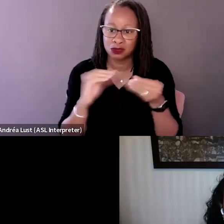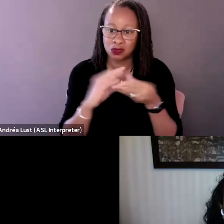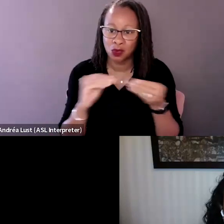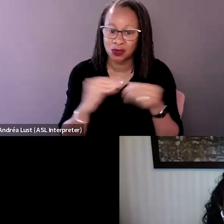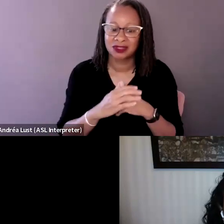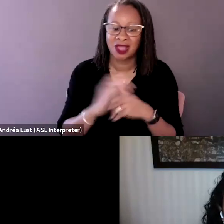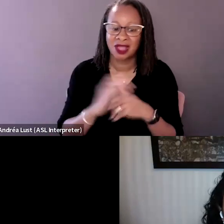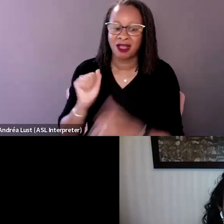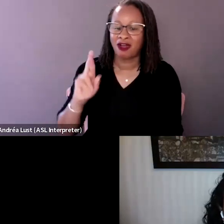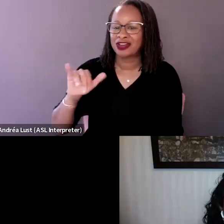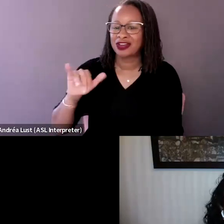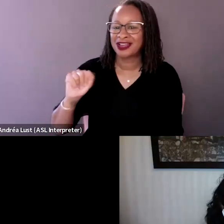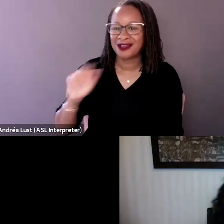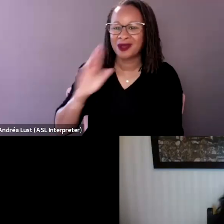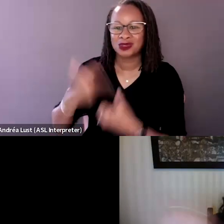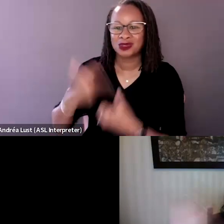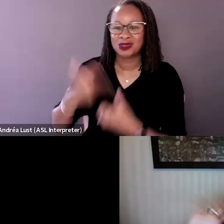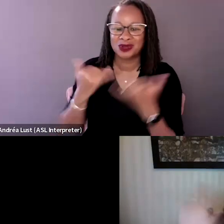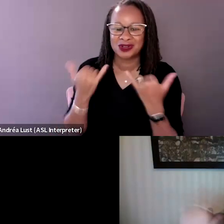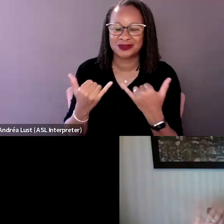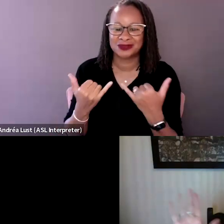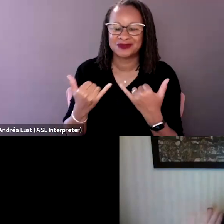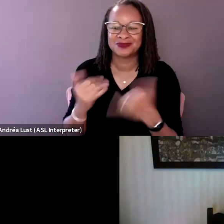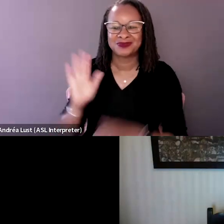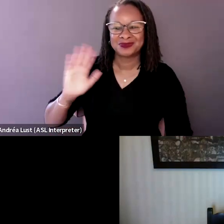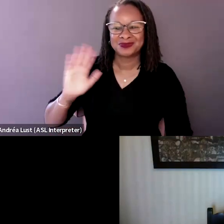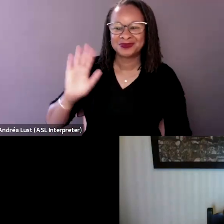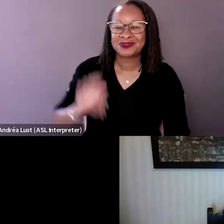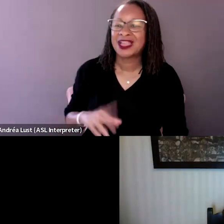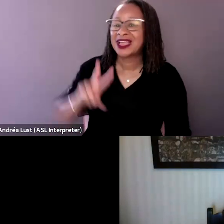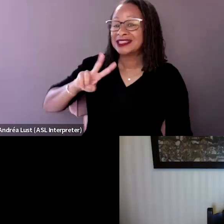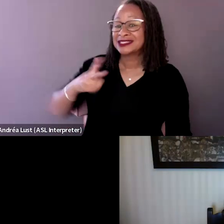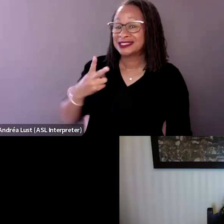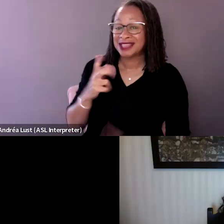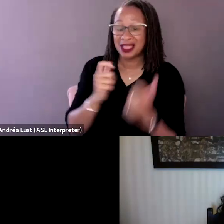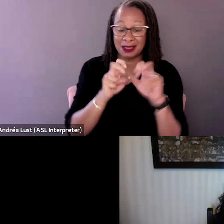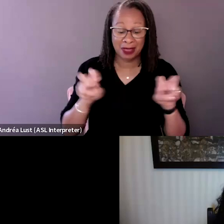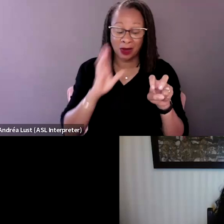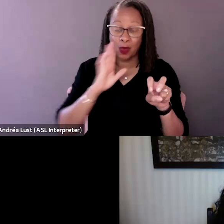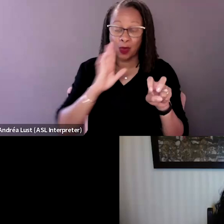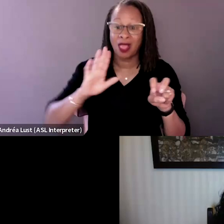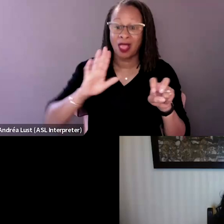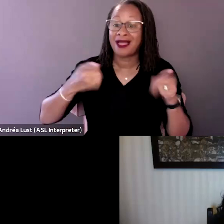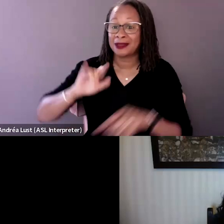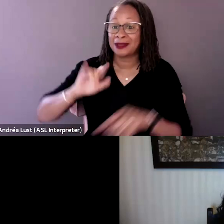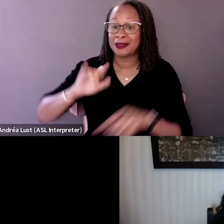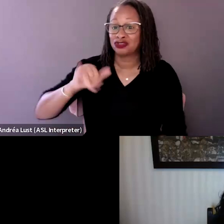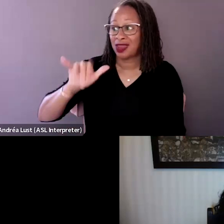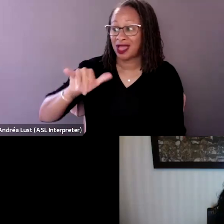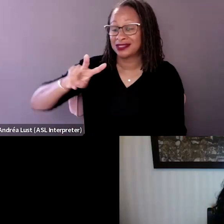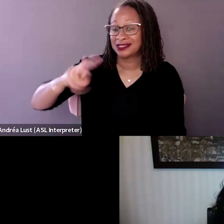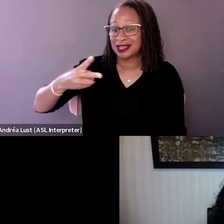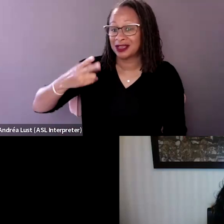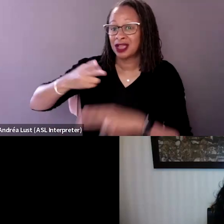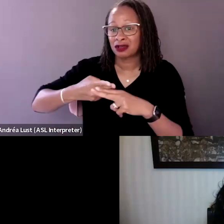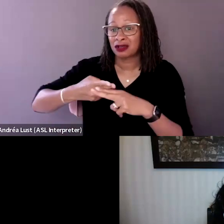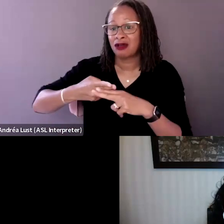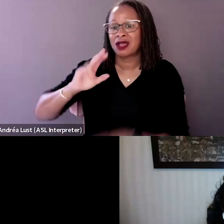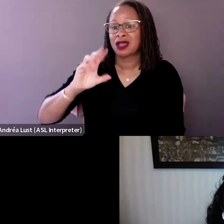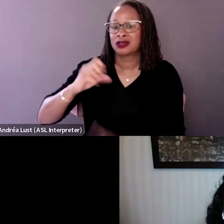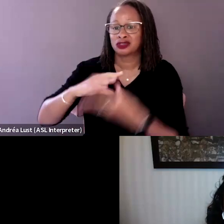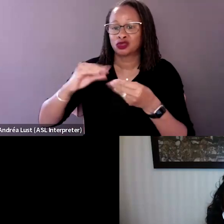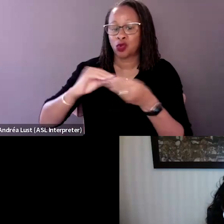joining us now. Hi, Arya. And our second panel, which will happen on July 2nd, is called Storytelling